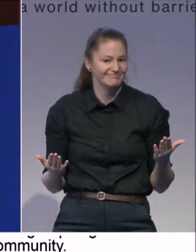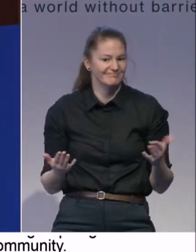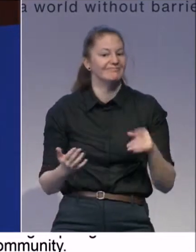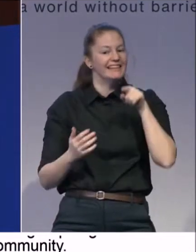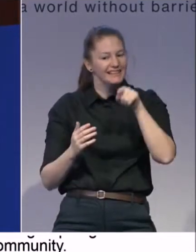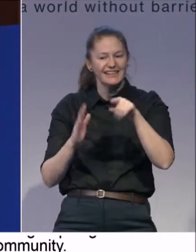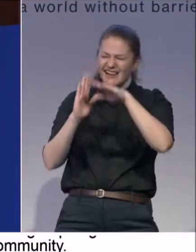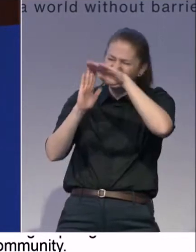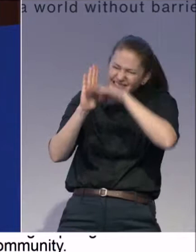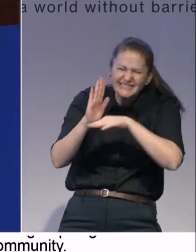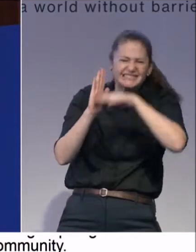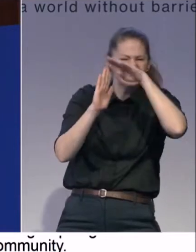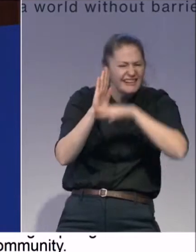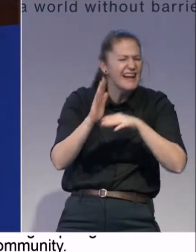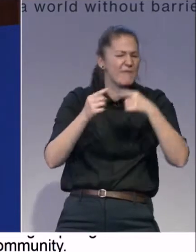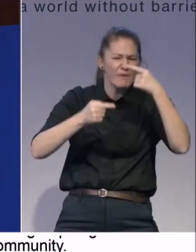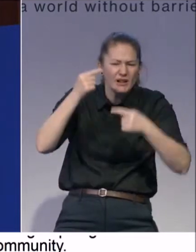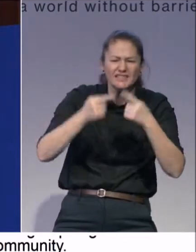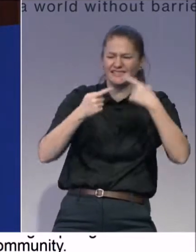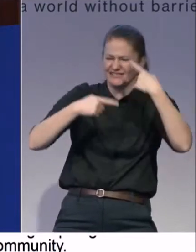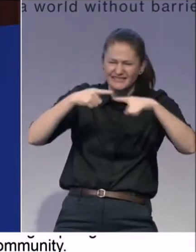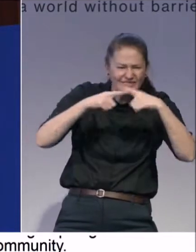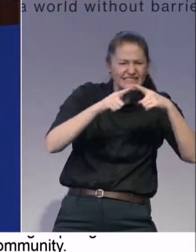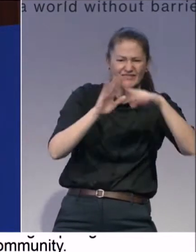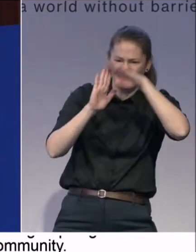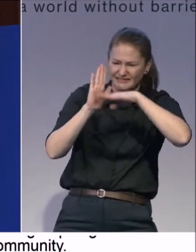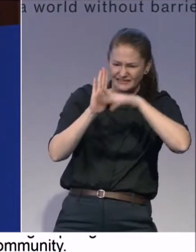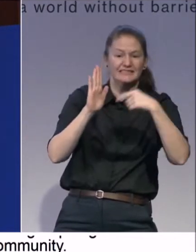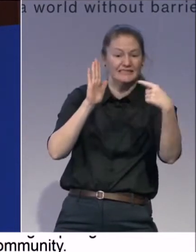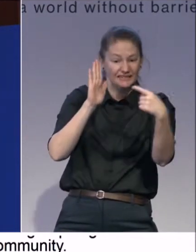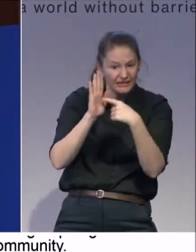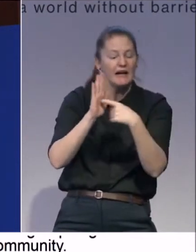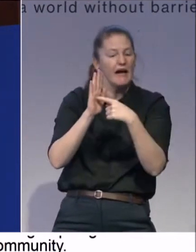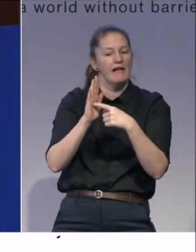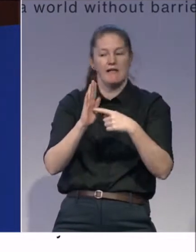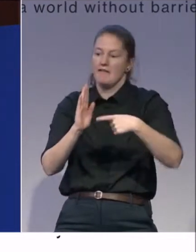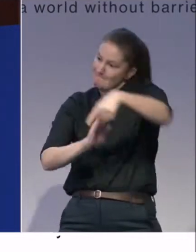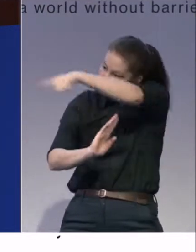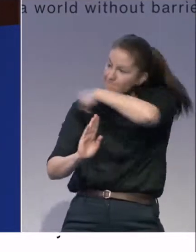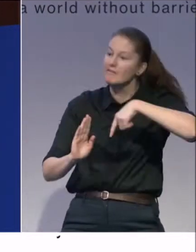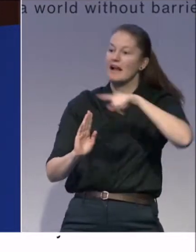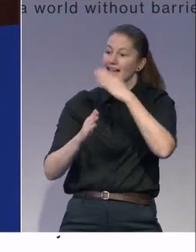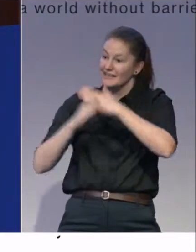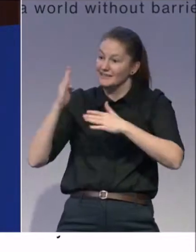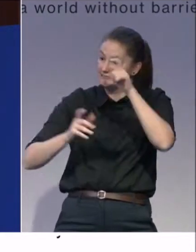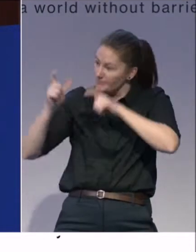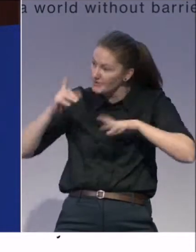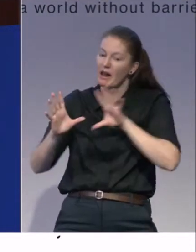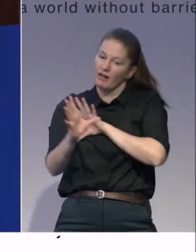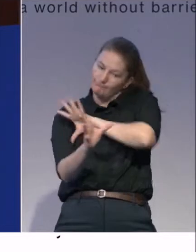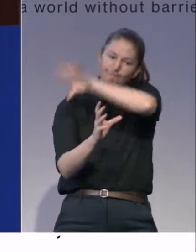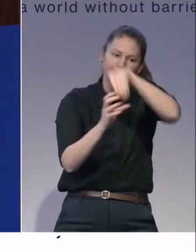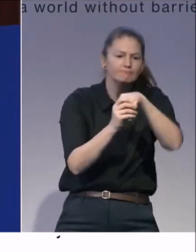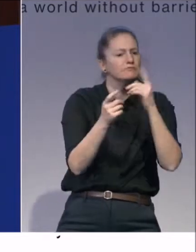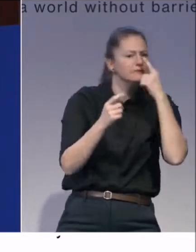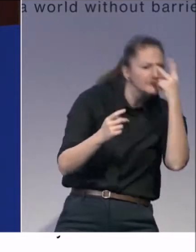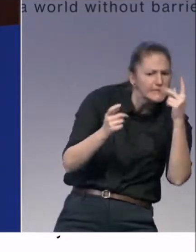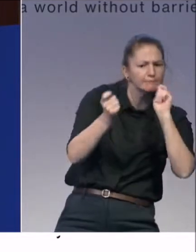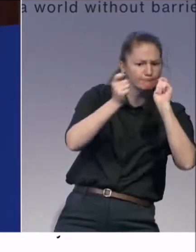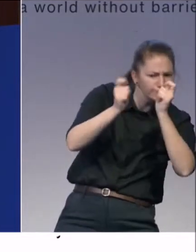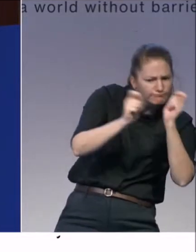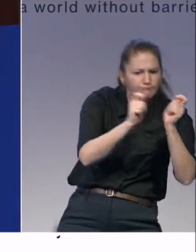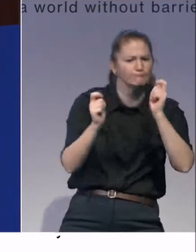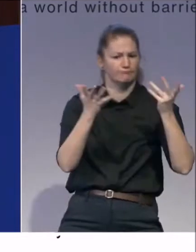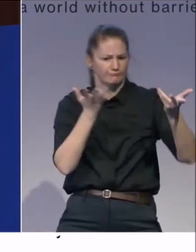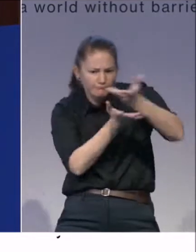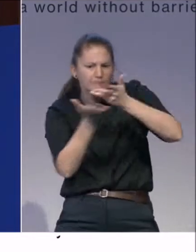about us, and we need to educate the public and the policymaker that